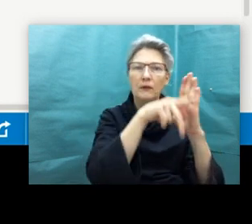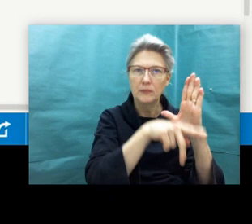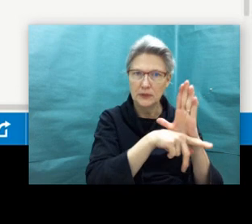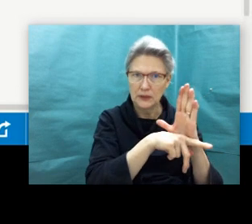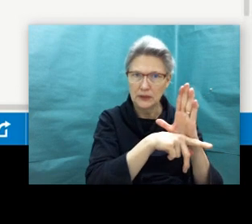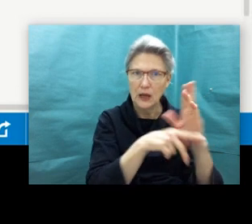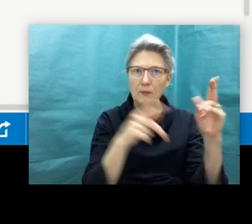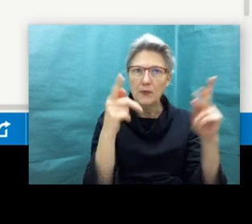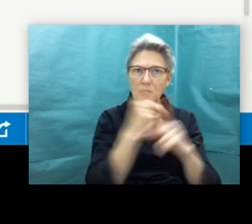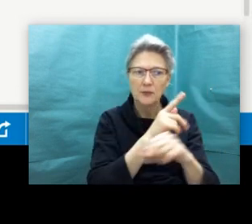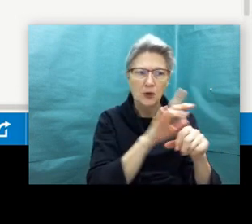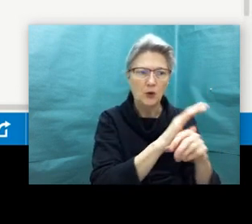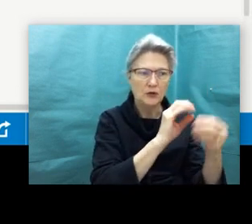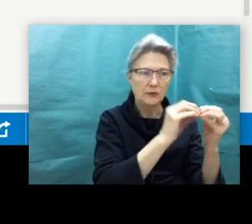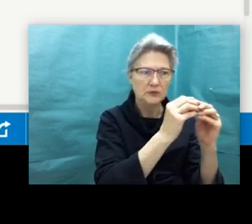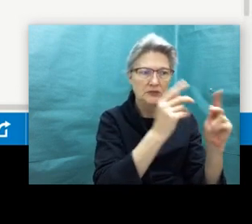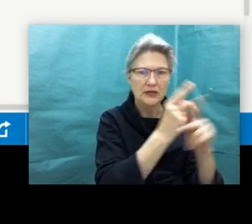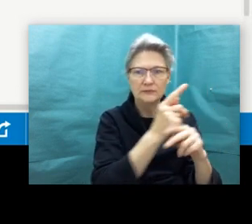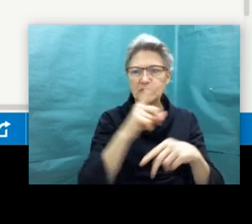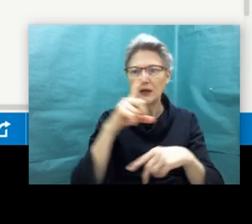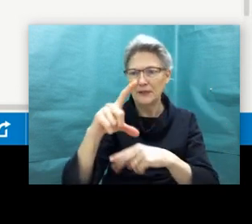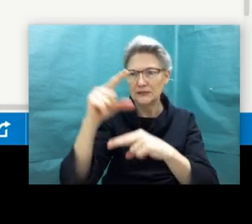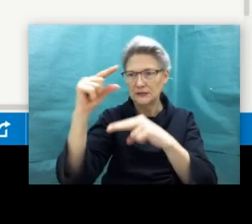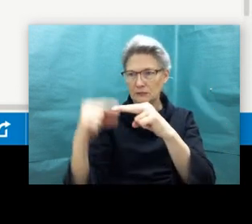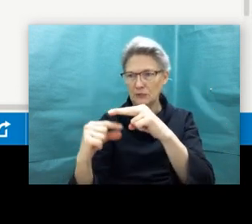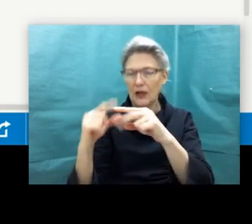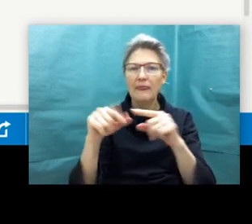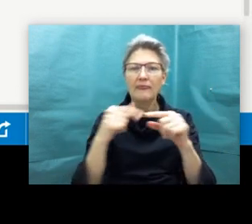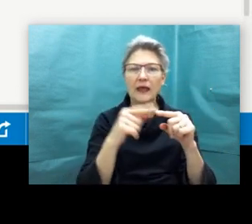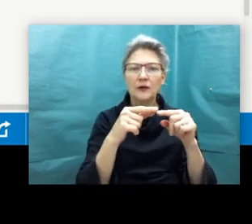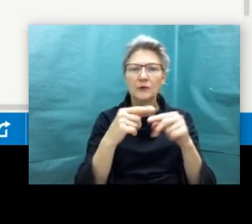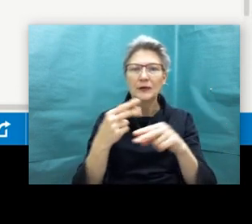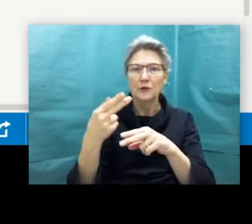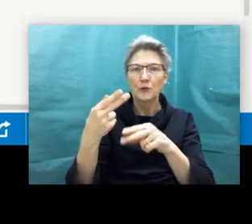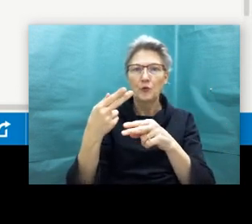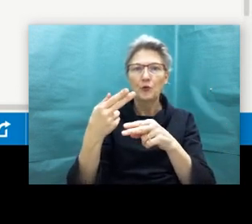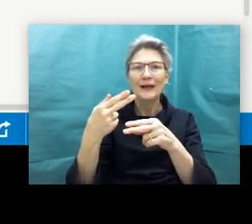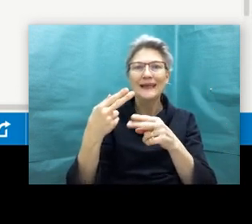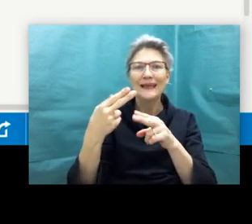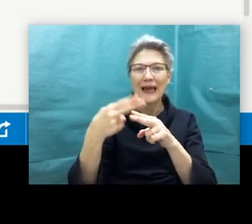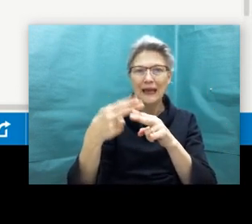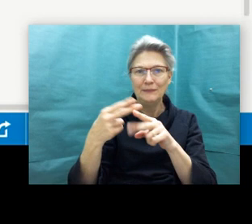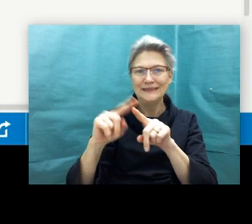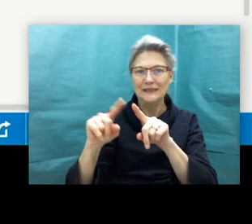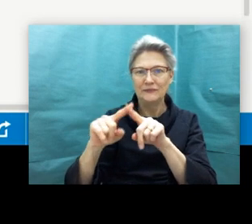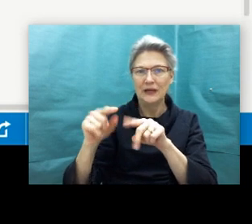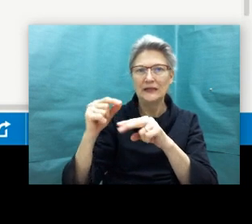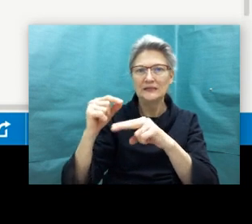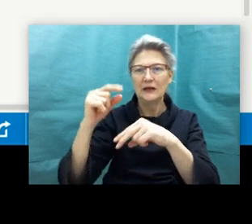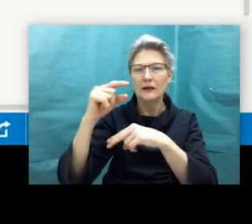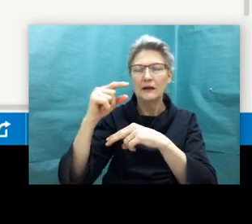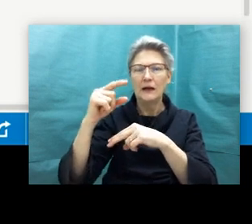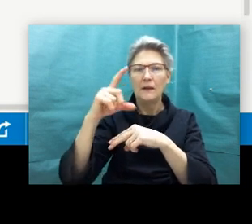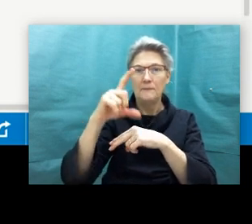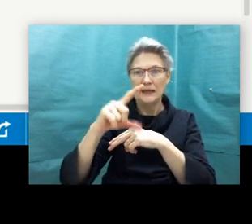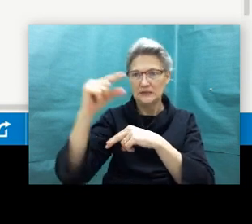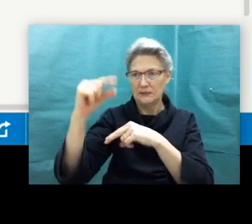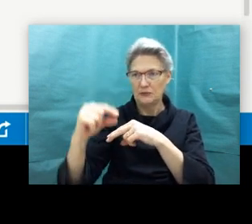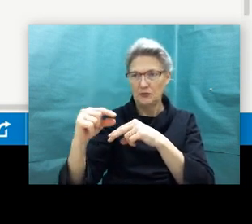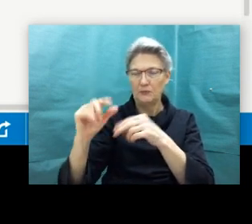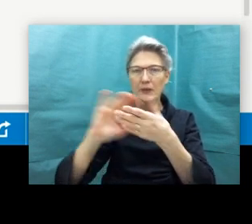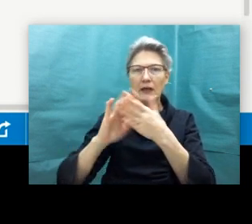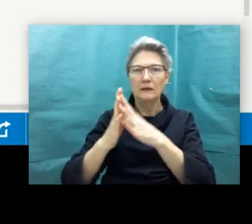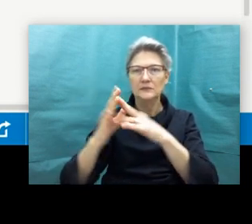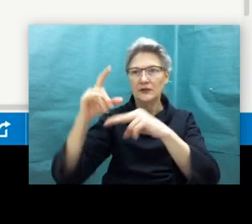number. And then you'll see over here in green, rename as a fraction. That's another strategy we've been using where we take that mixed number and we rename it as